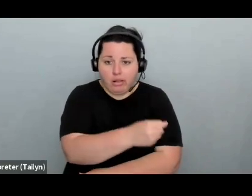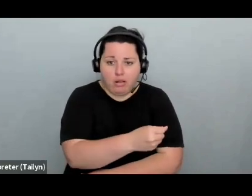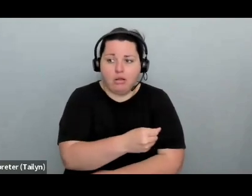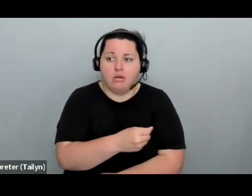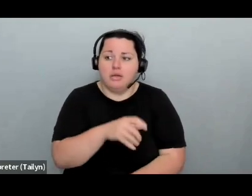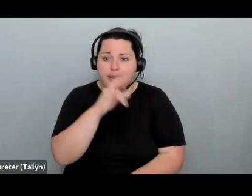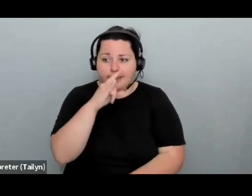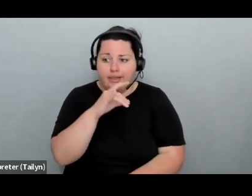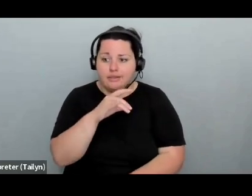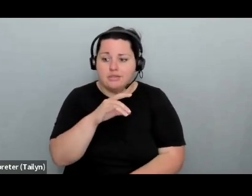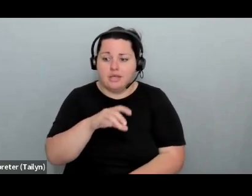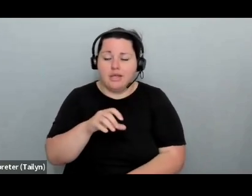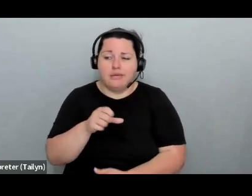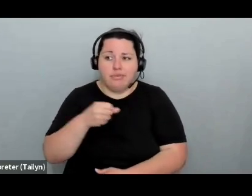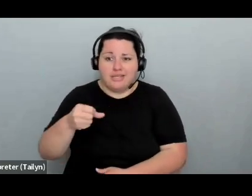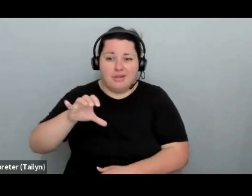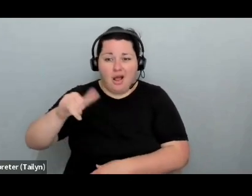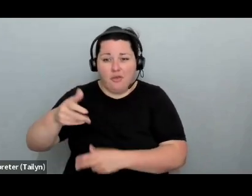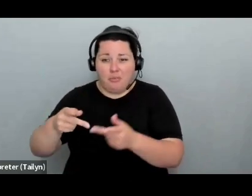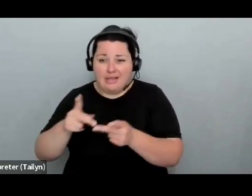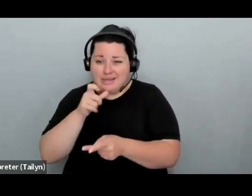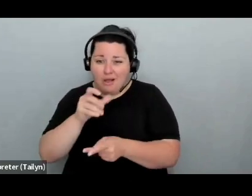out-of-home placement, adults that are in